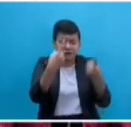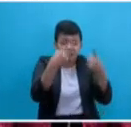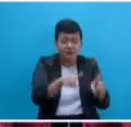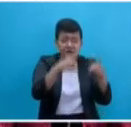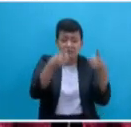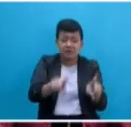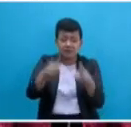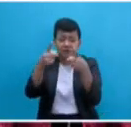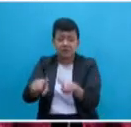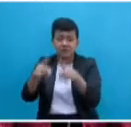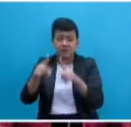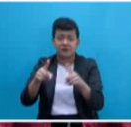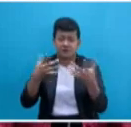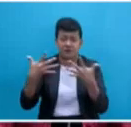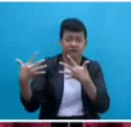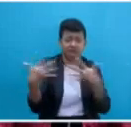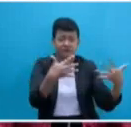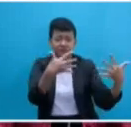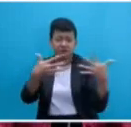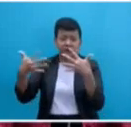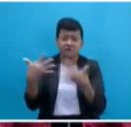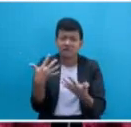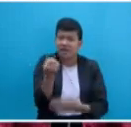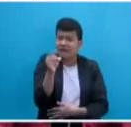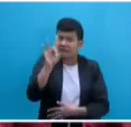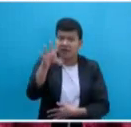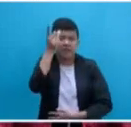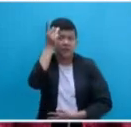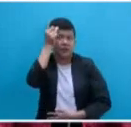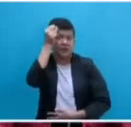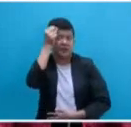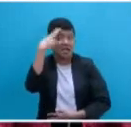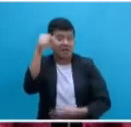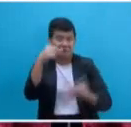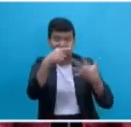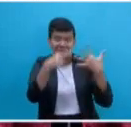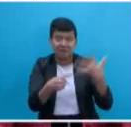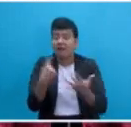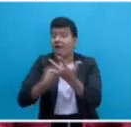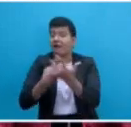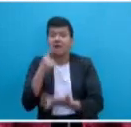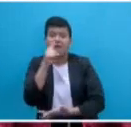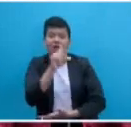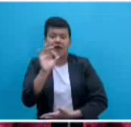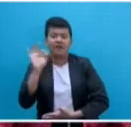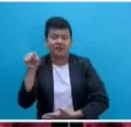war, there were 10 Itoke names, and the rest, 114, were English or European